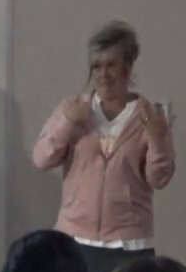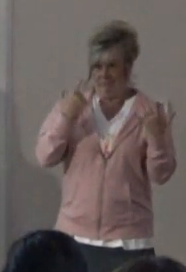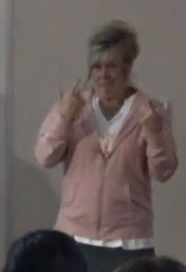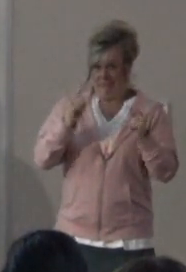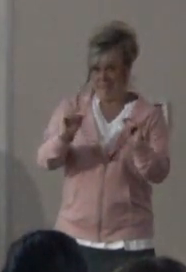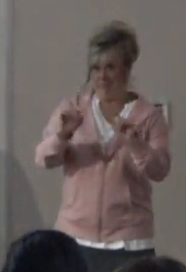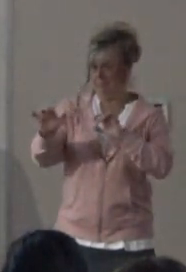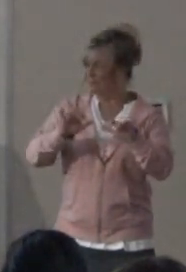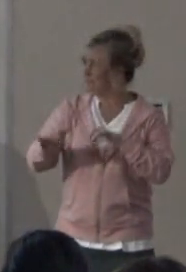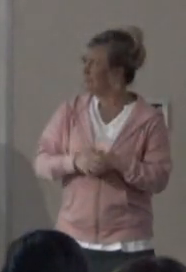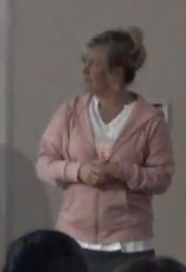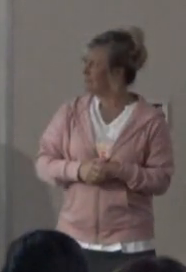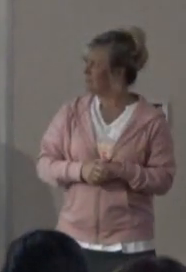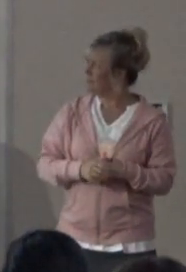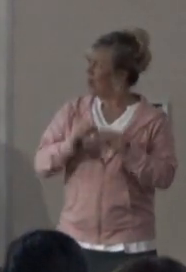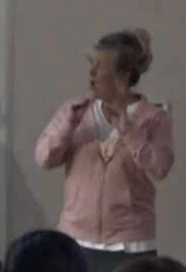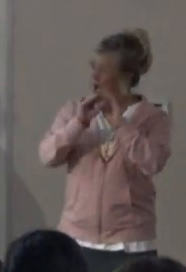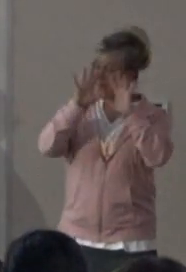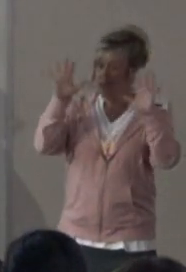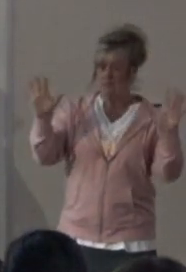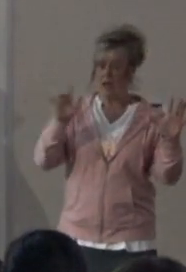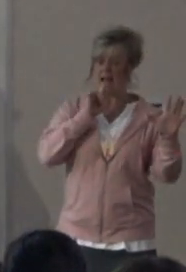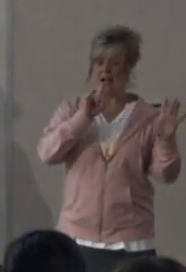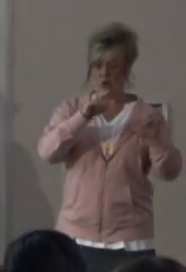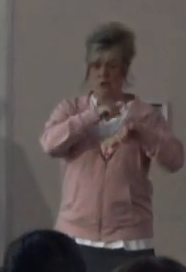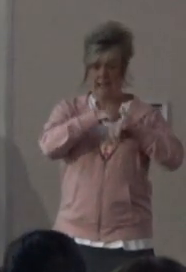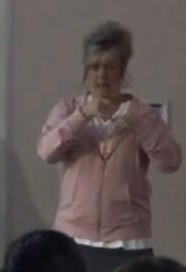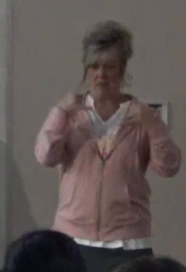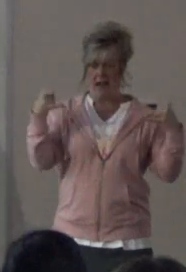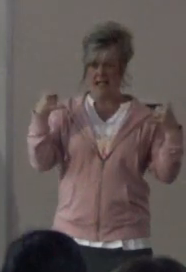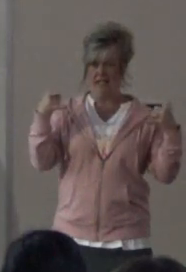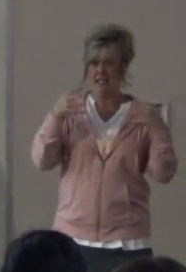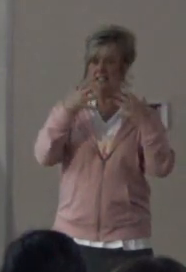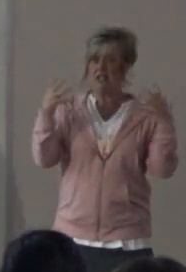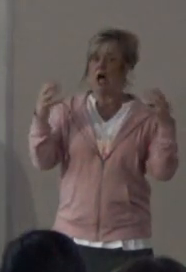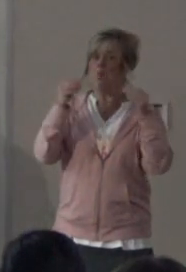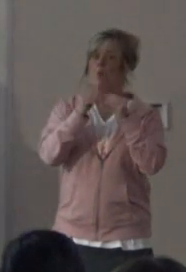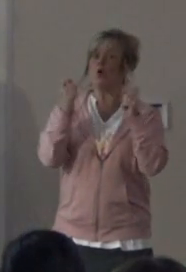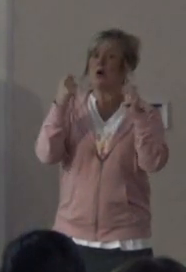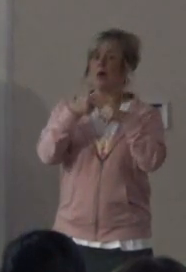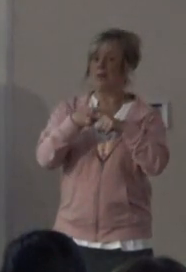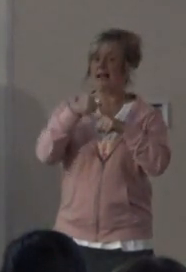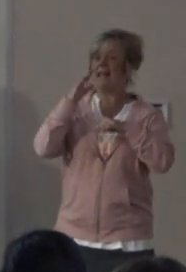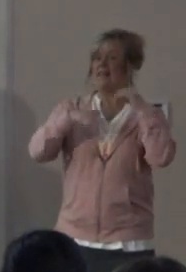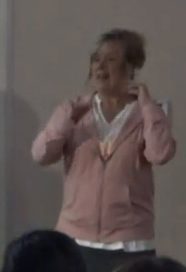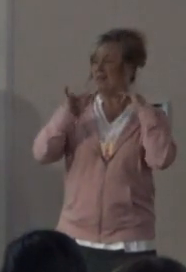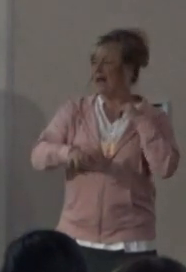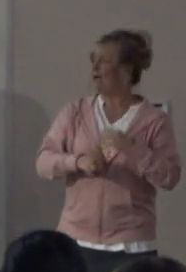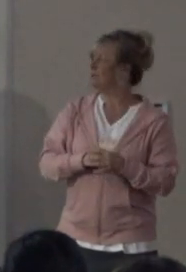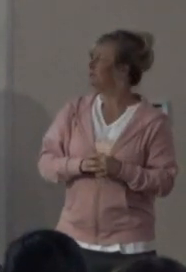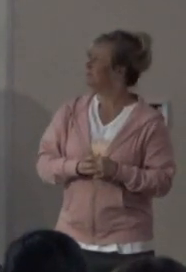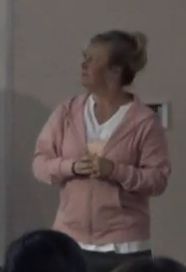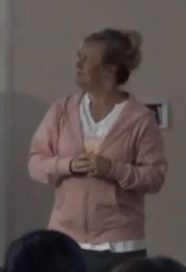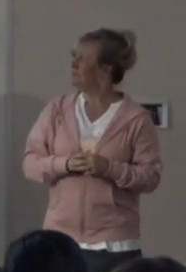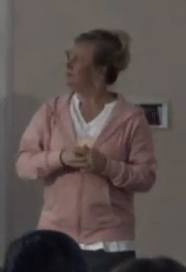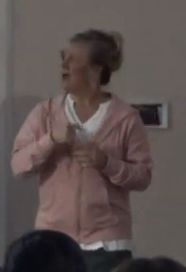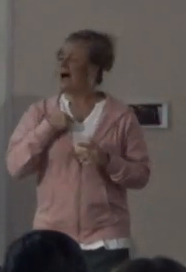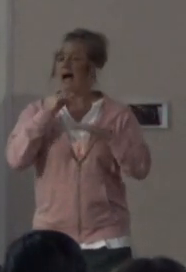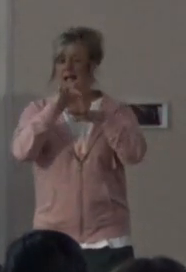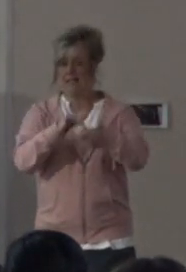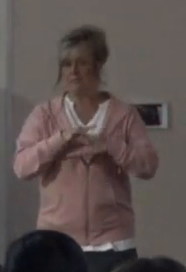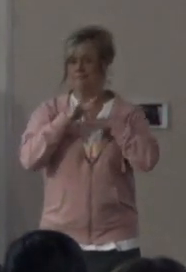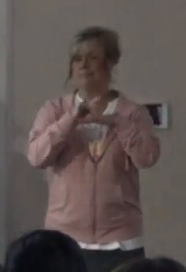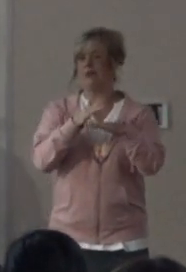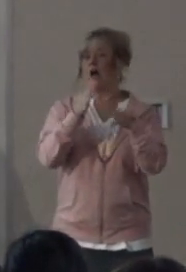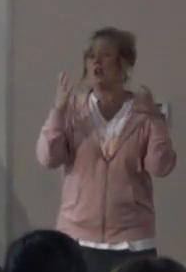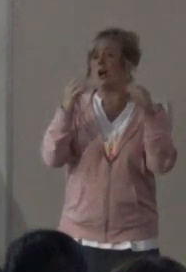to do. Obviously, my actual timeline is a lot more complicated than that. So I spent a lot more